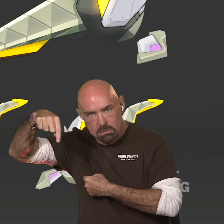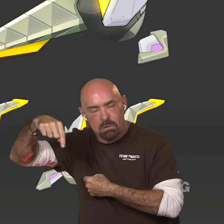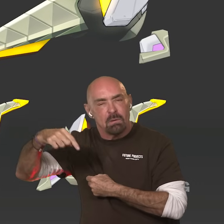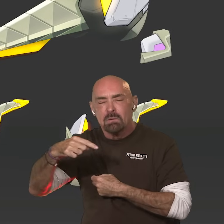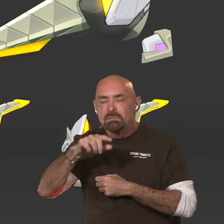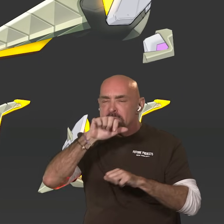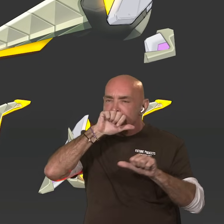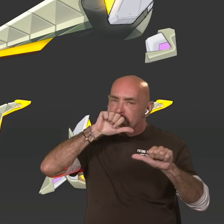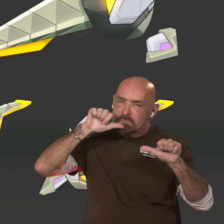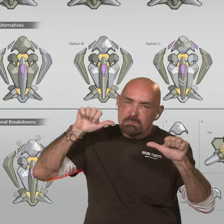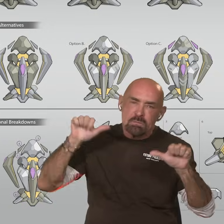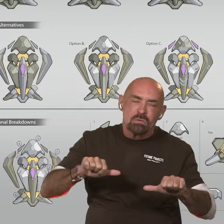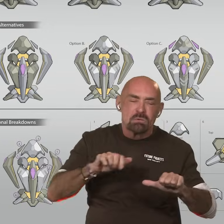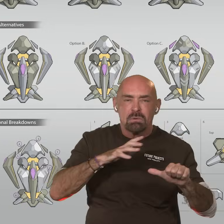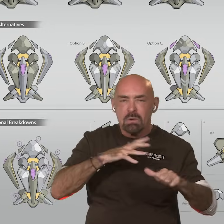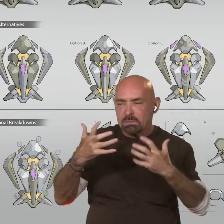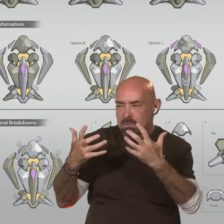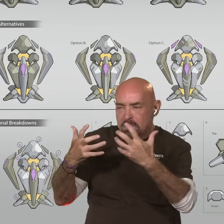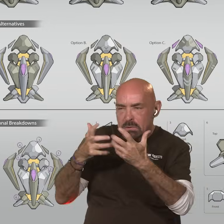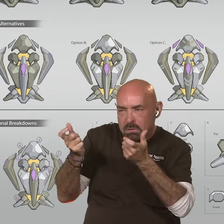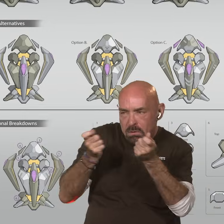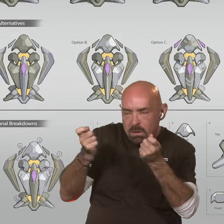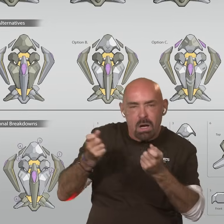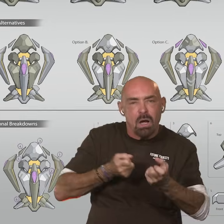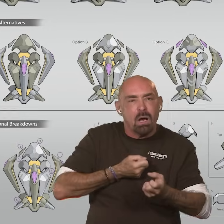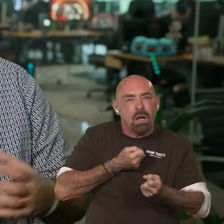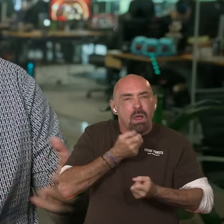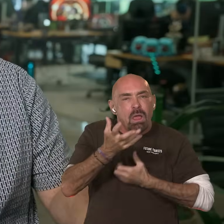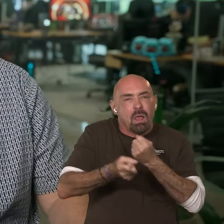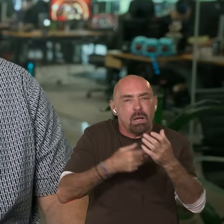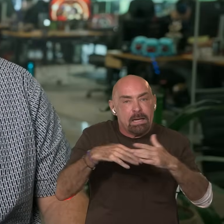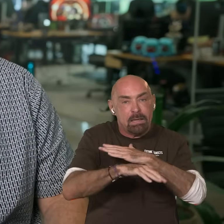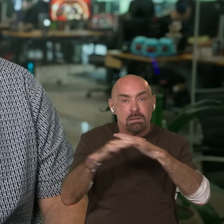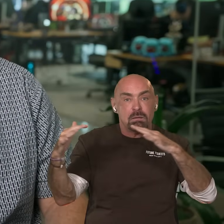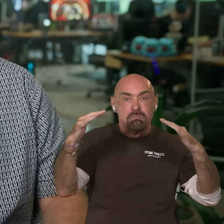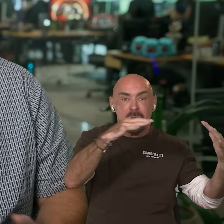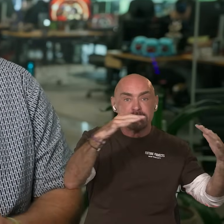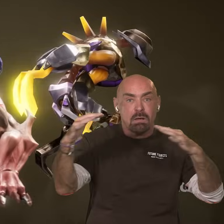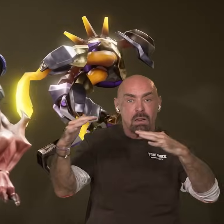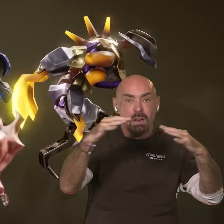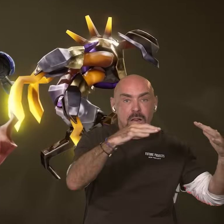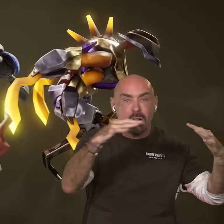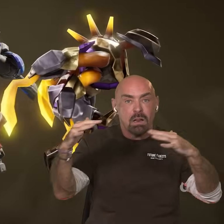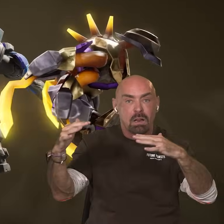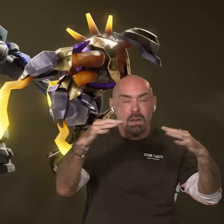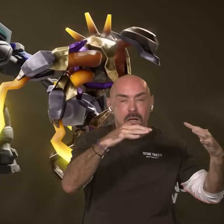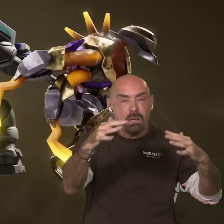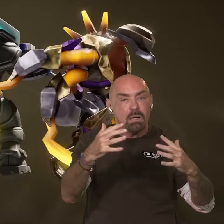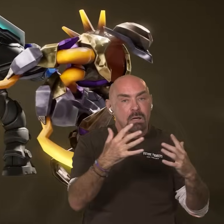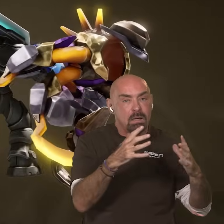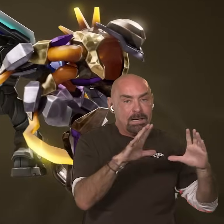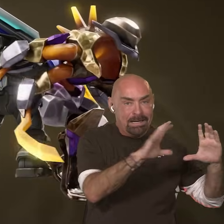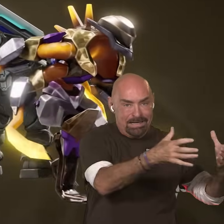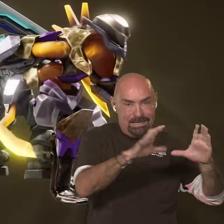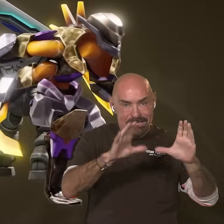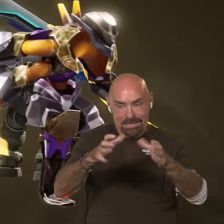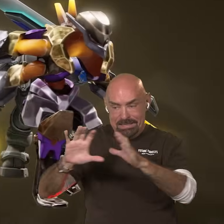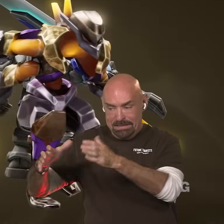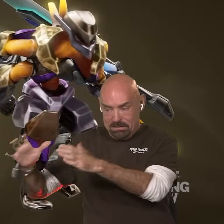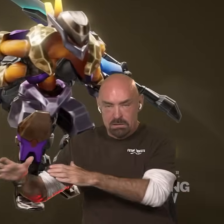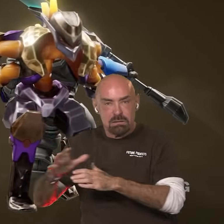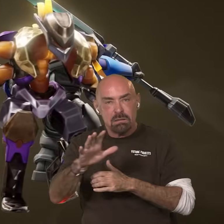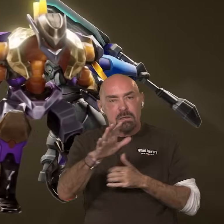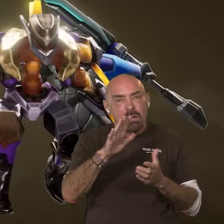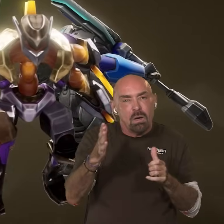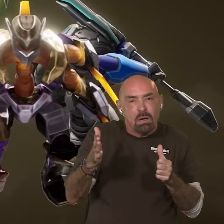And we love playing into that mechanically with how they express themselves on the battlefield in the game. With each faction that we